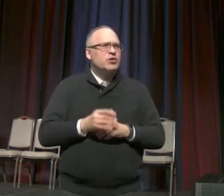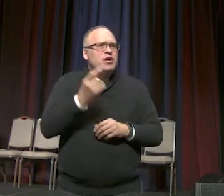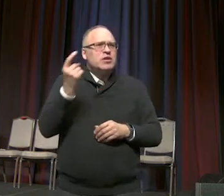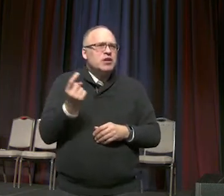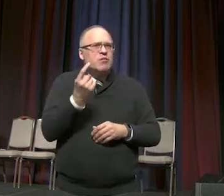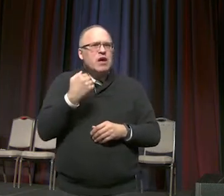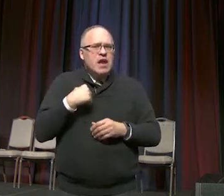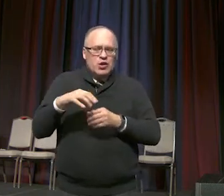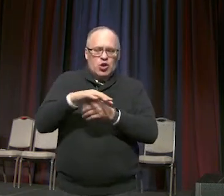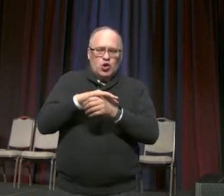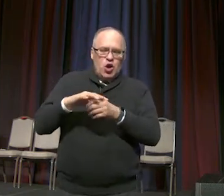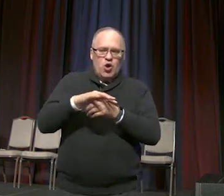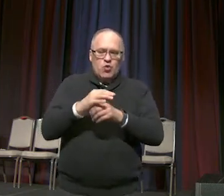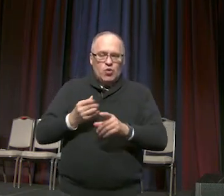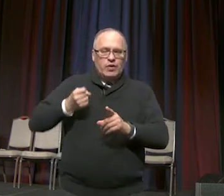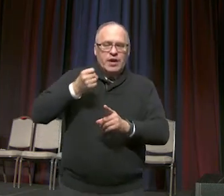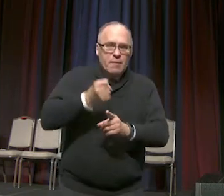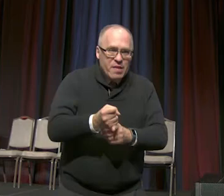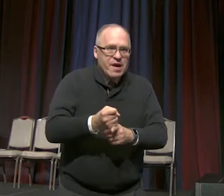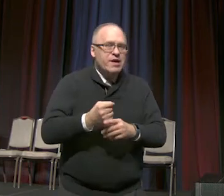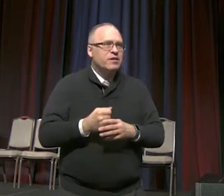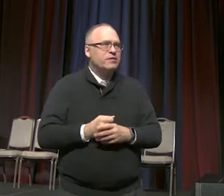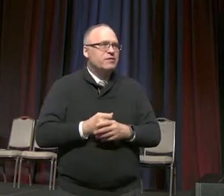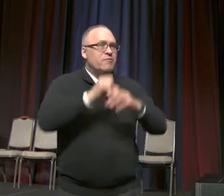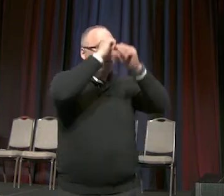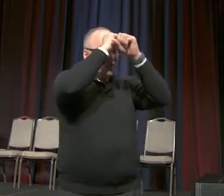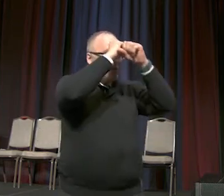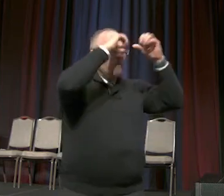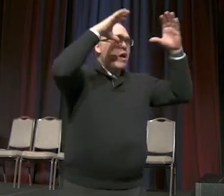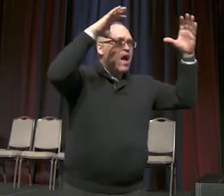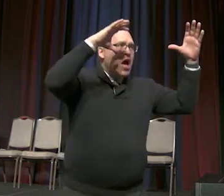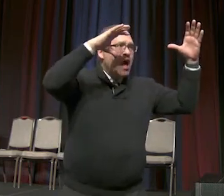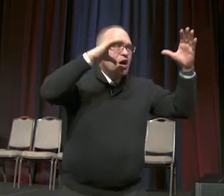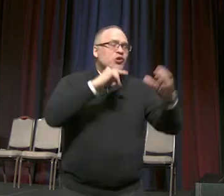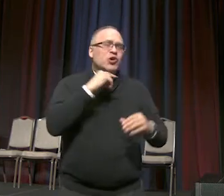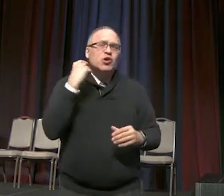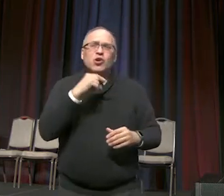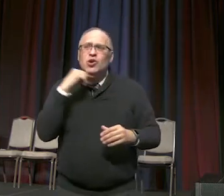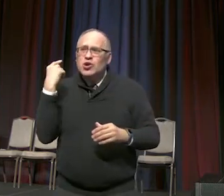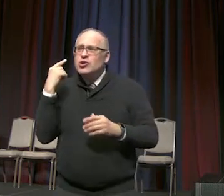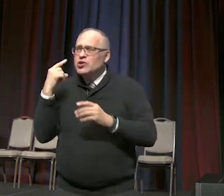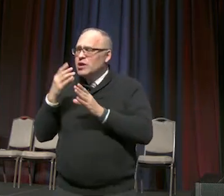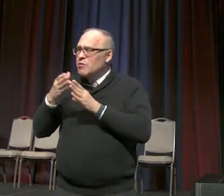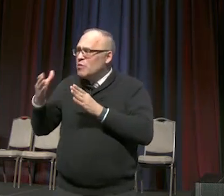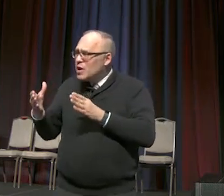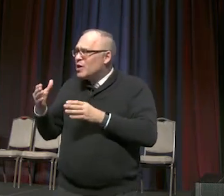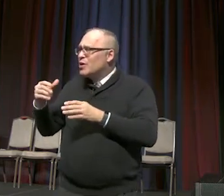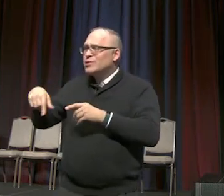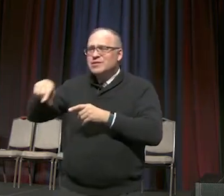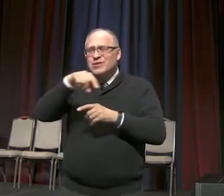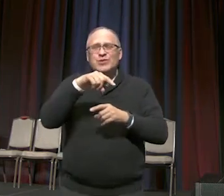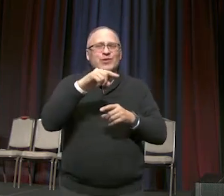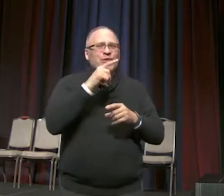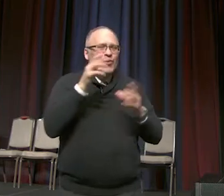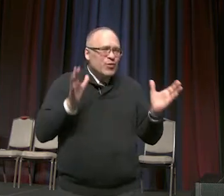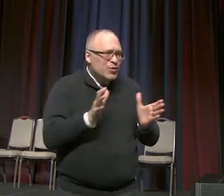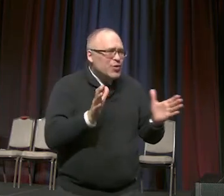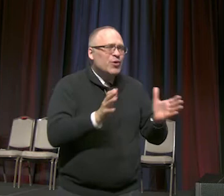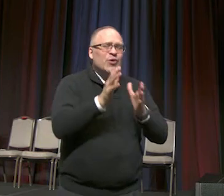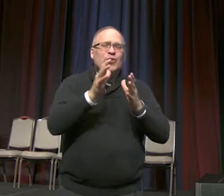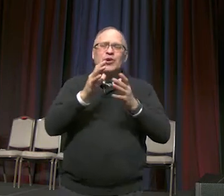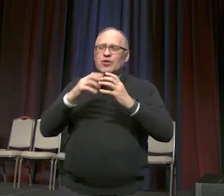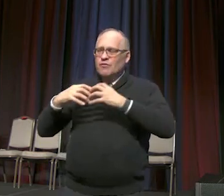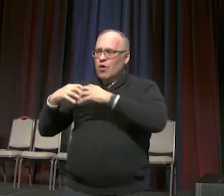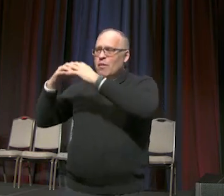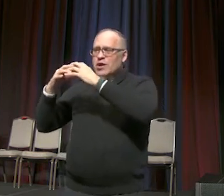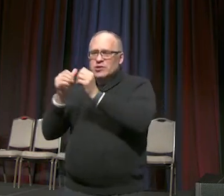impact. Imagine clergy peers gathered for mutual encouragement and formation, some of them grounded